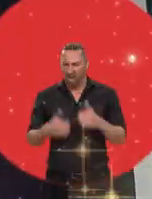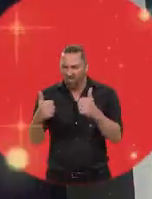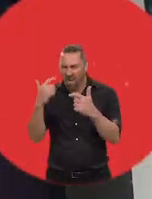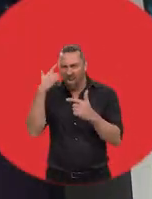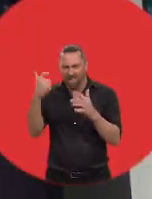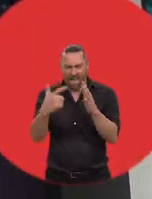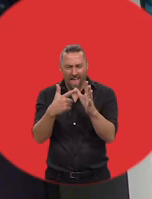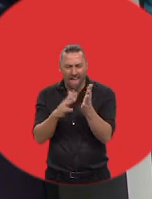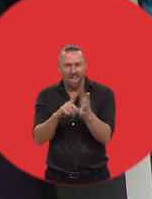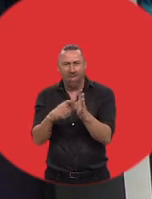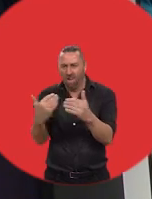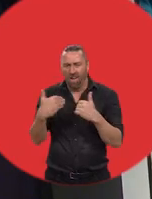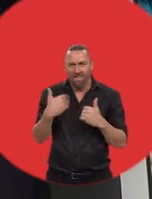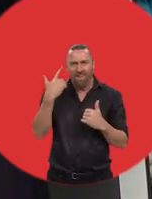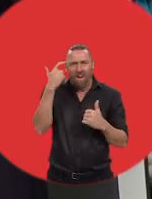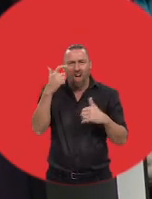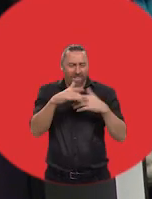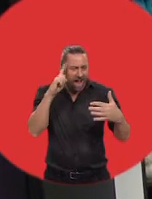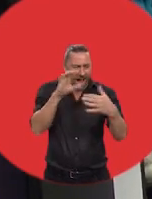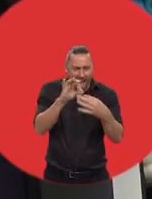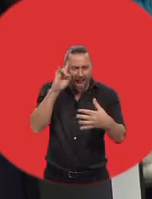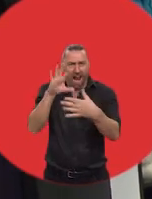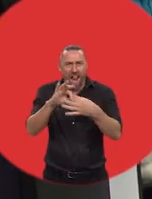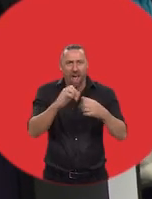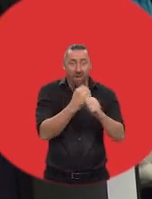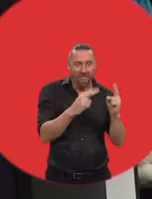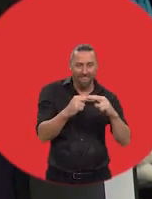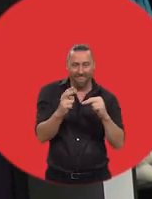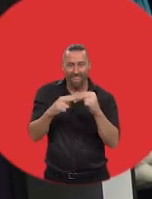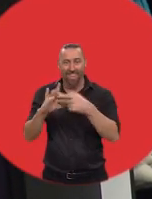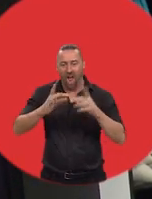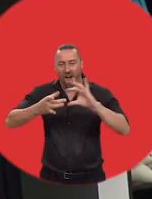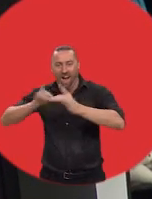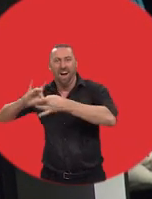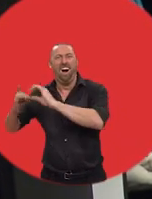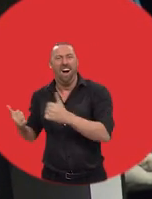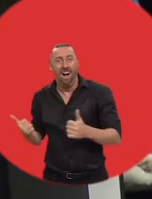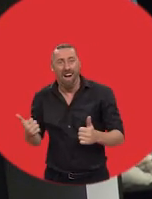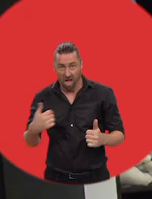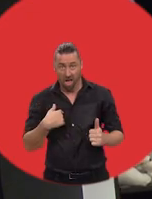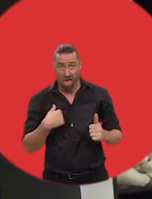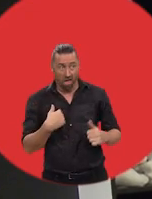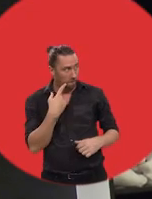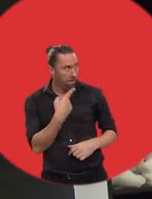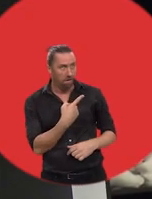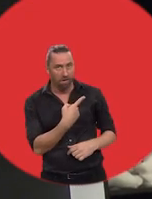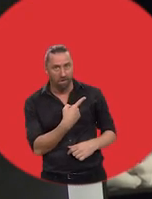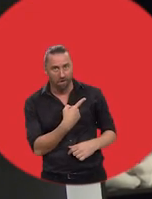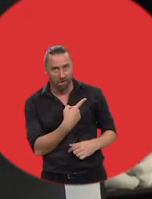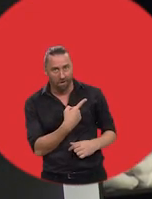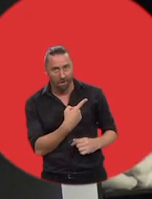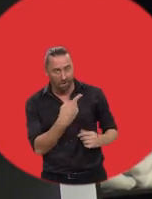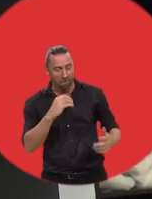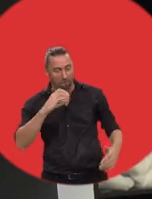Great idea, Amy, to make a chain from the connections you make in a book. I made this one earlier while reading. As you can tell, it was